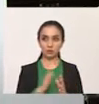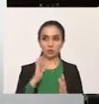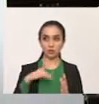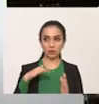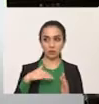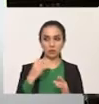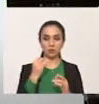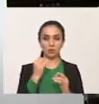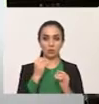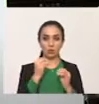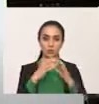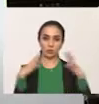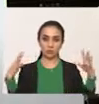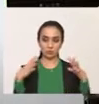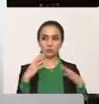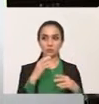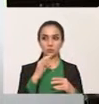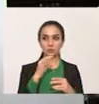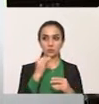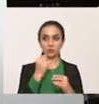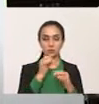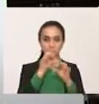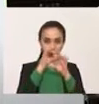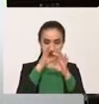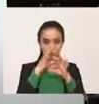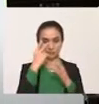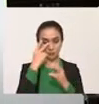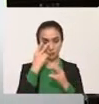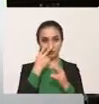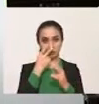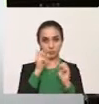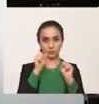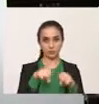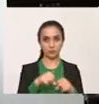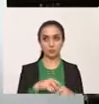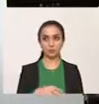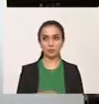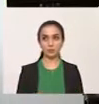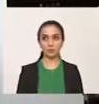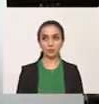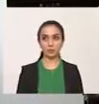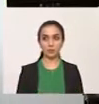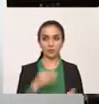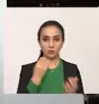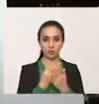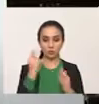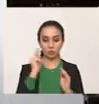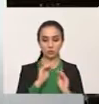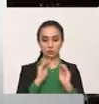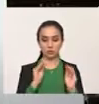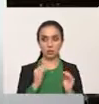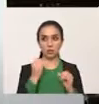keyin esa katta obyektiv orqali uni kuzatamiz. Aziz